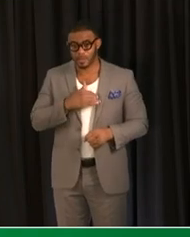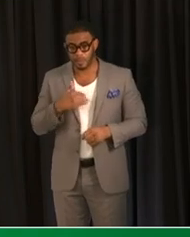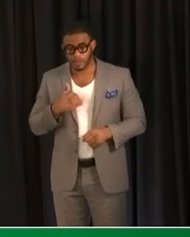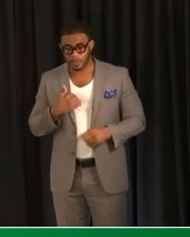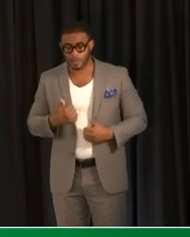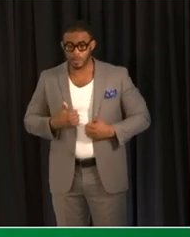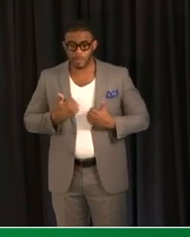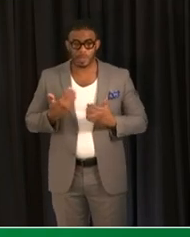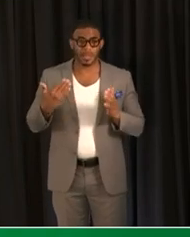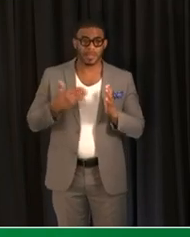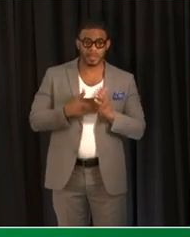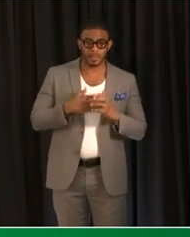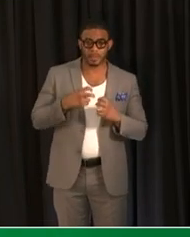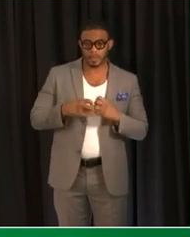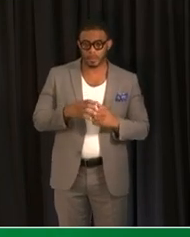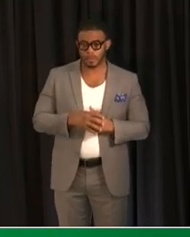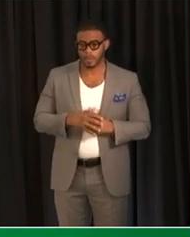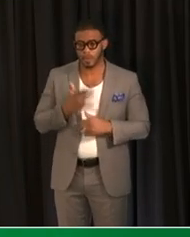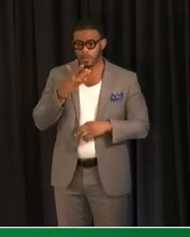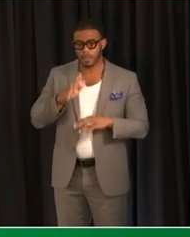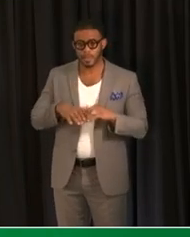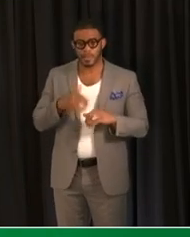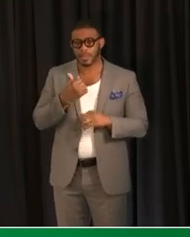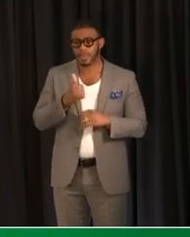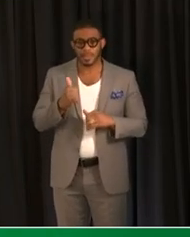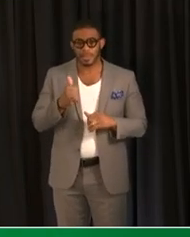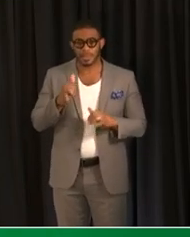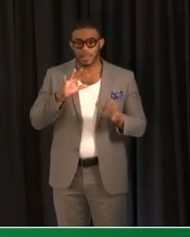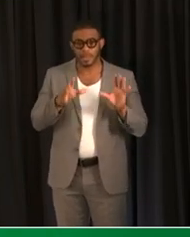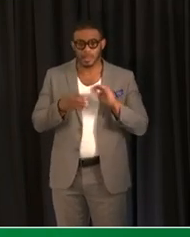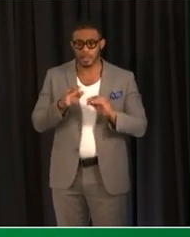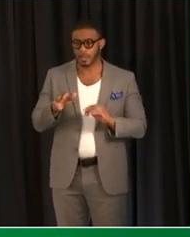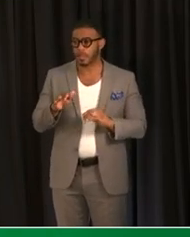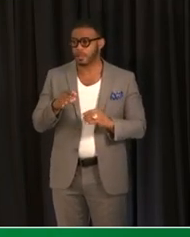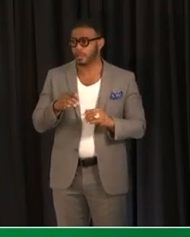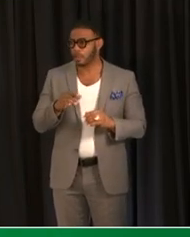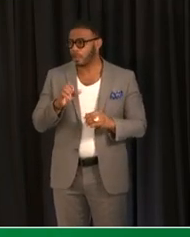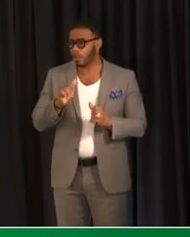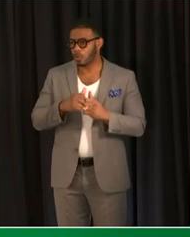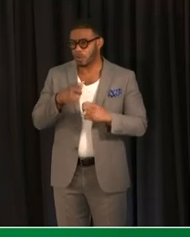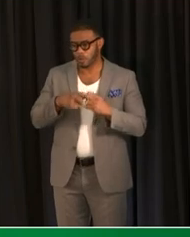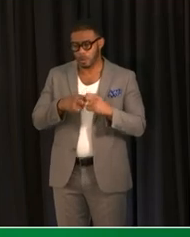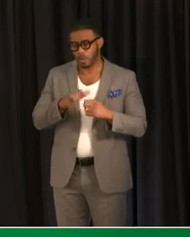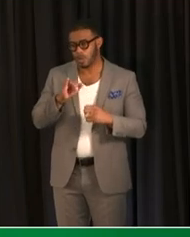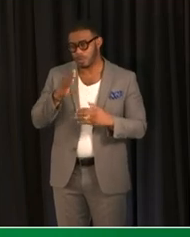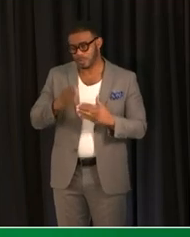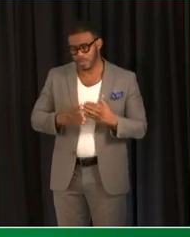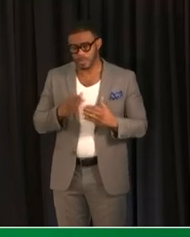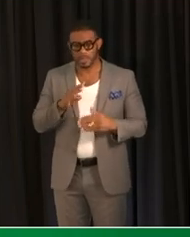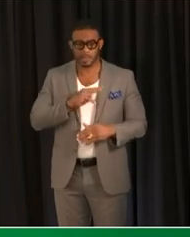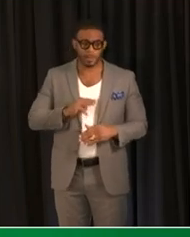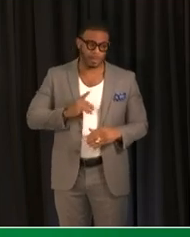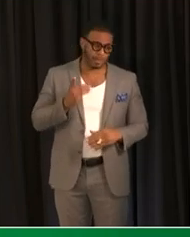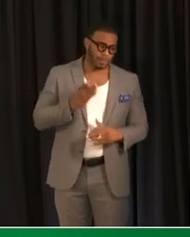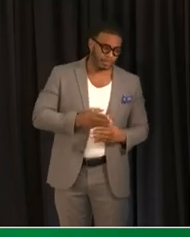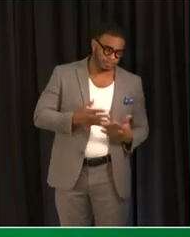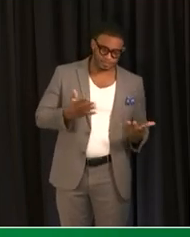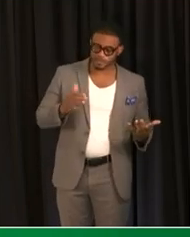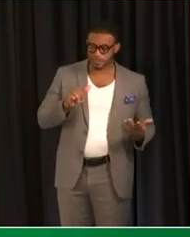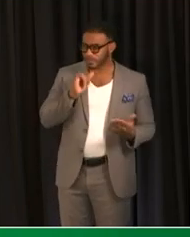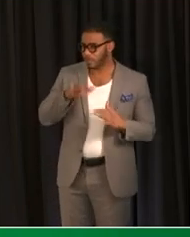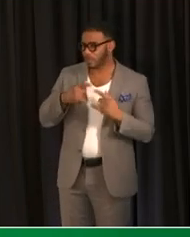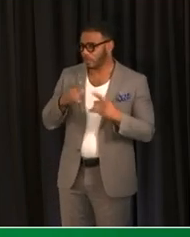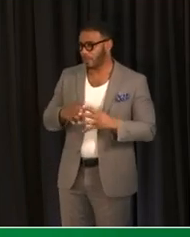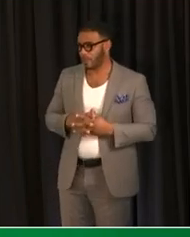council members, and the residents against the problem, rather than any combination of thereof with the problem on one side and the mayor on